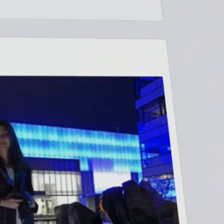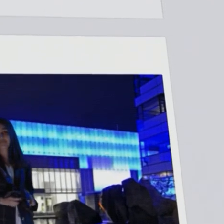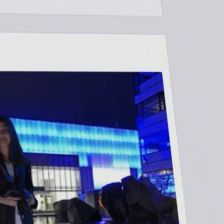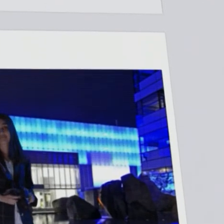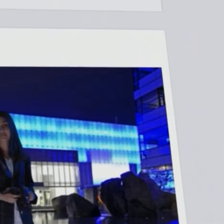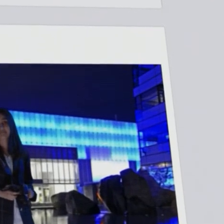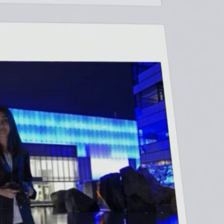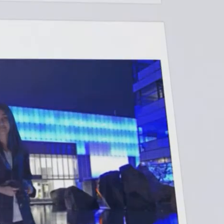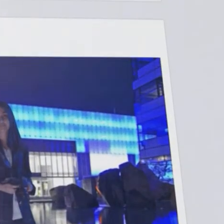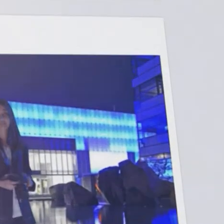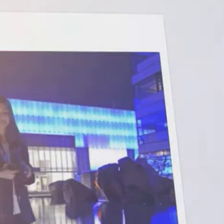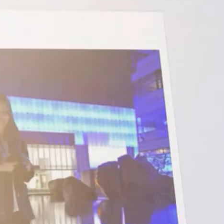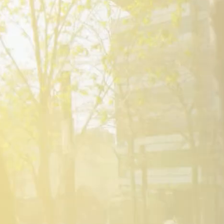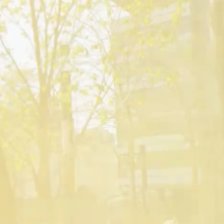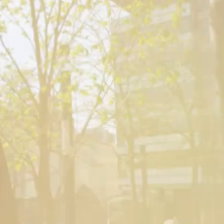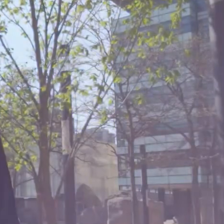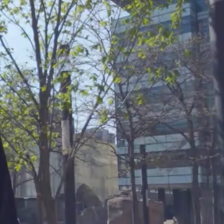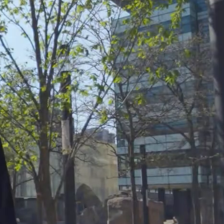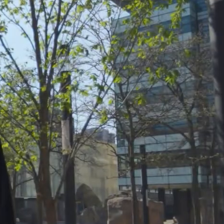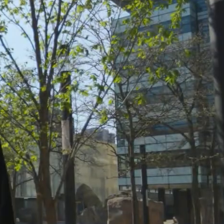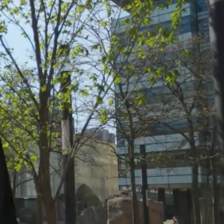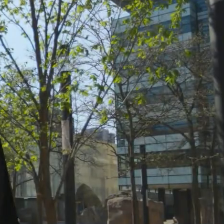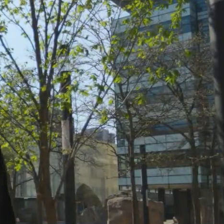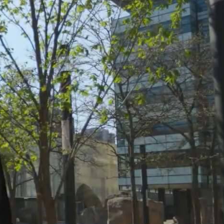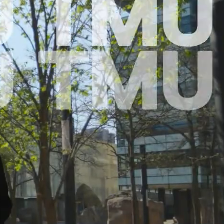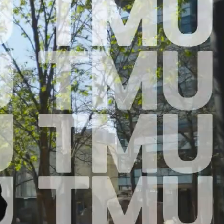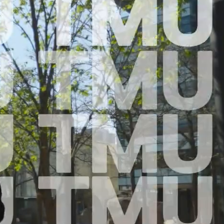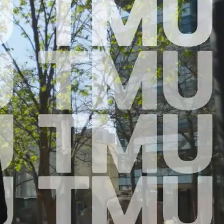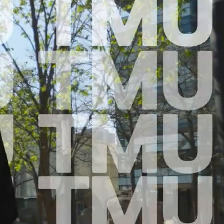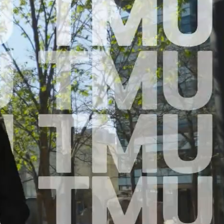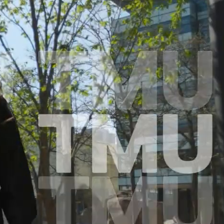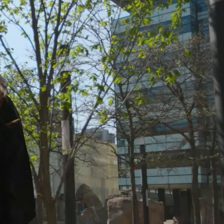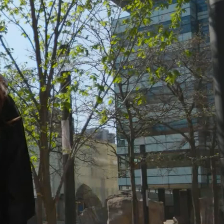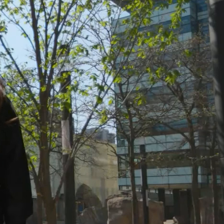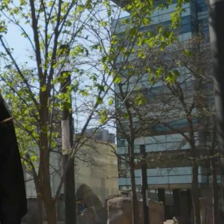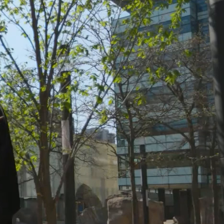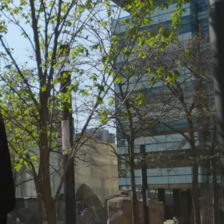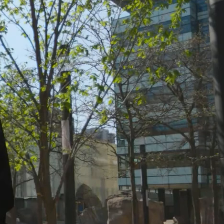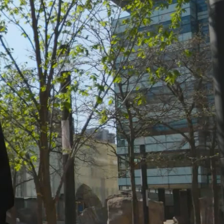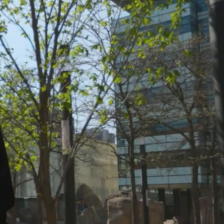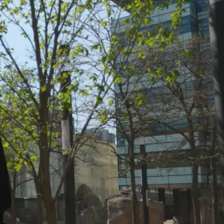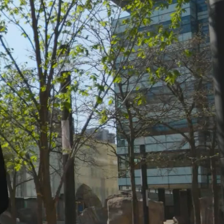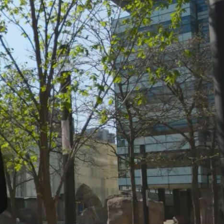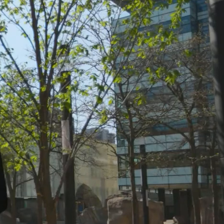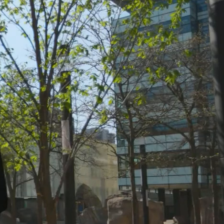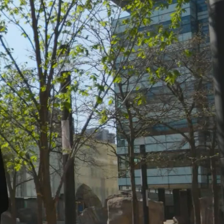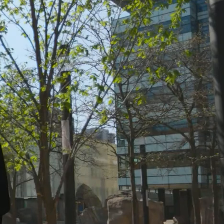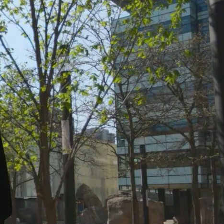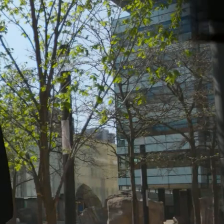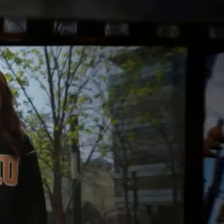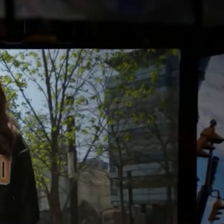our community. And now, we proudly embrace it as our name.